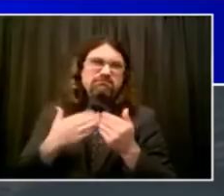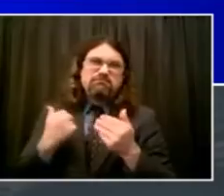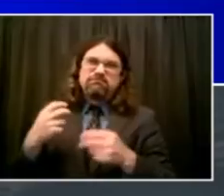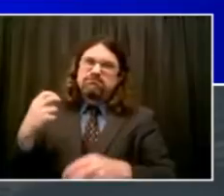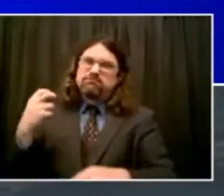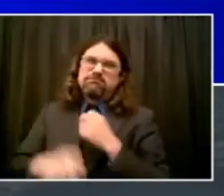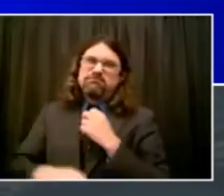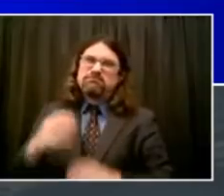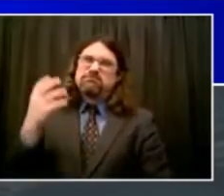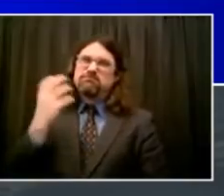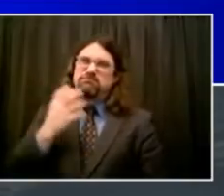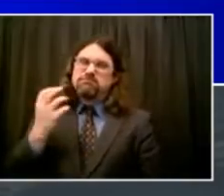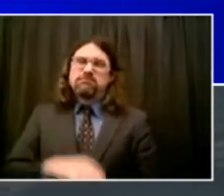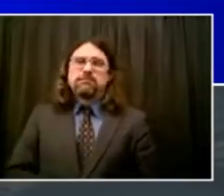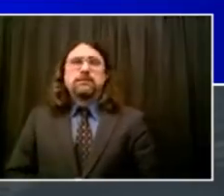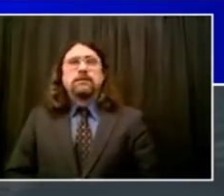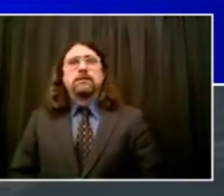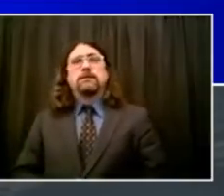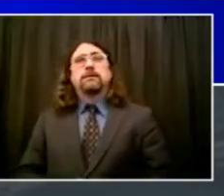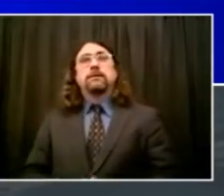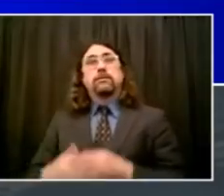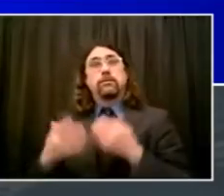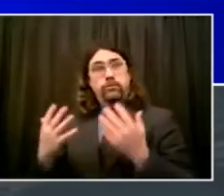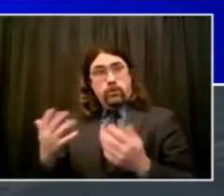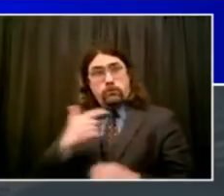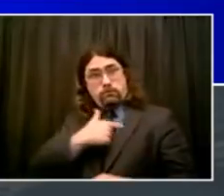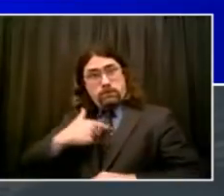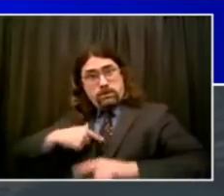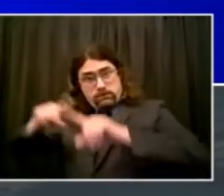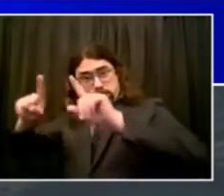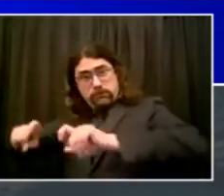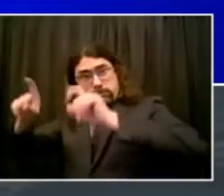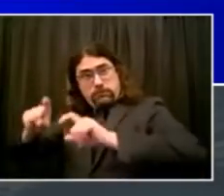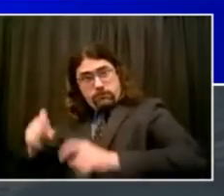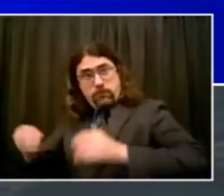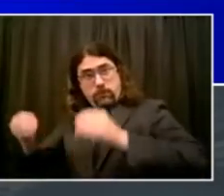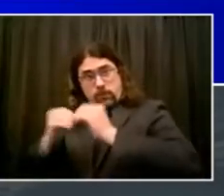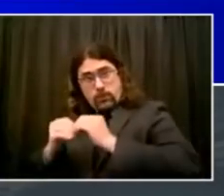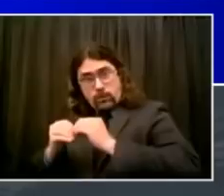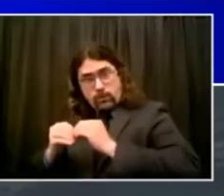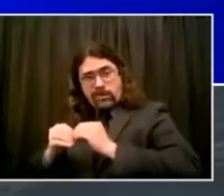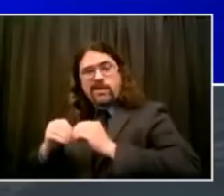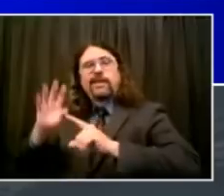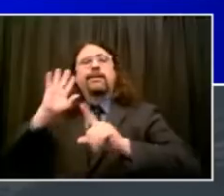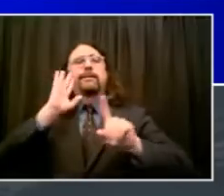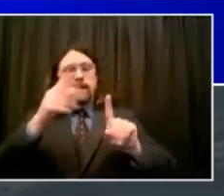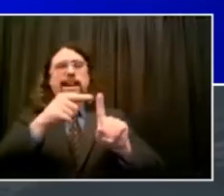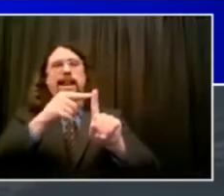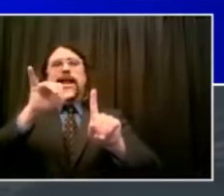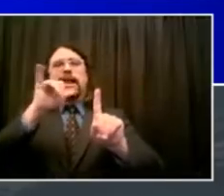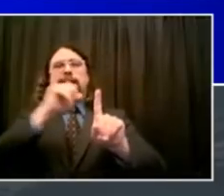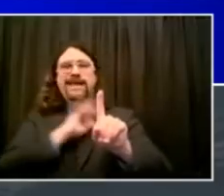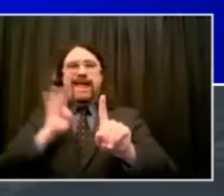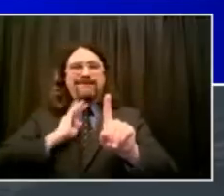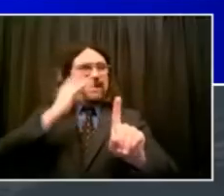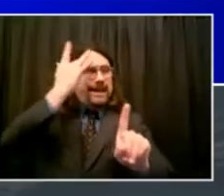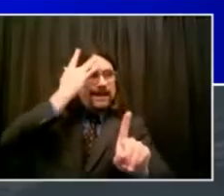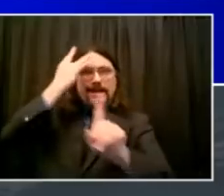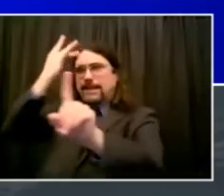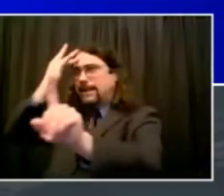positive, because more and more people around New York City will be identified as positive, including people who didn't even know they had the